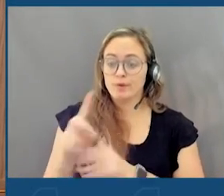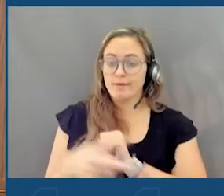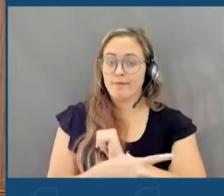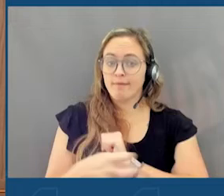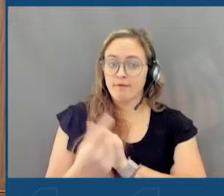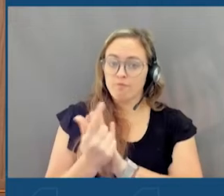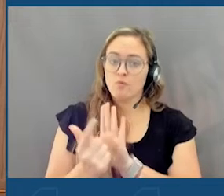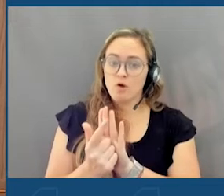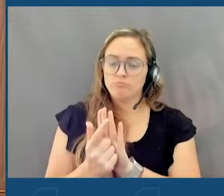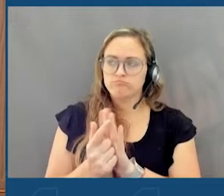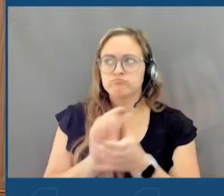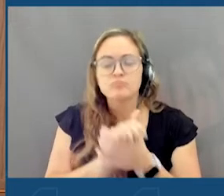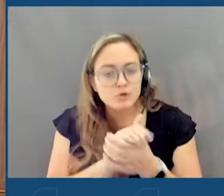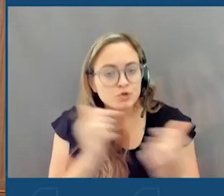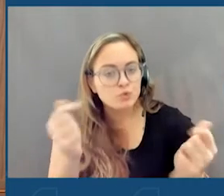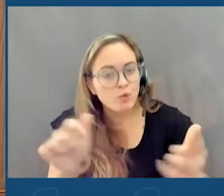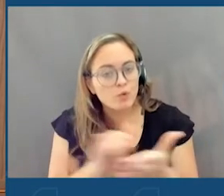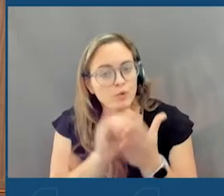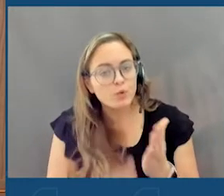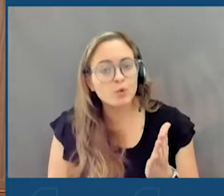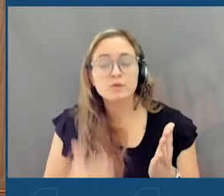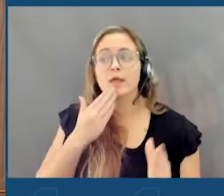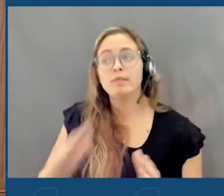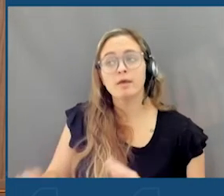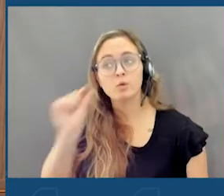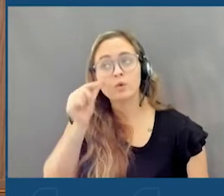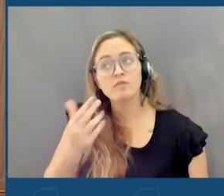law, and thank Governor Hochul,